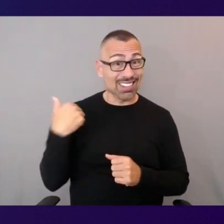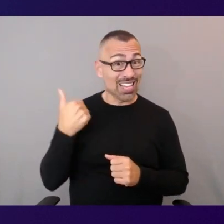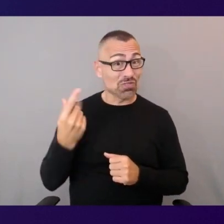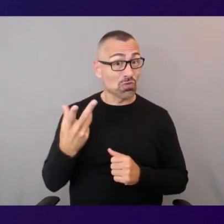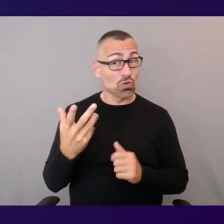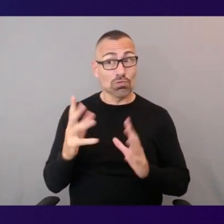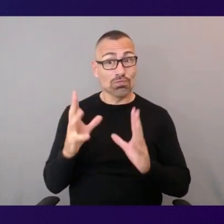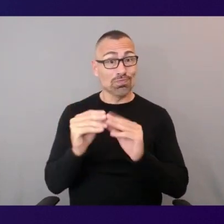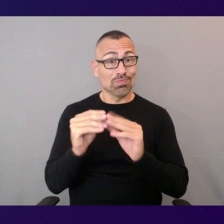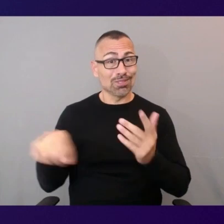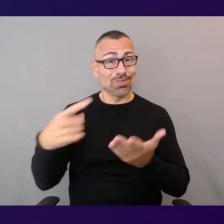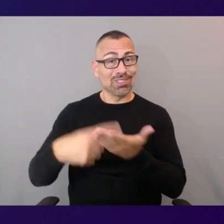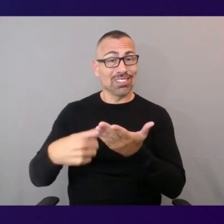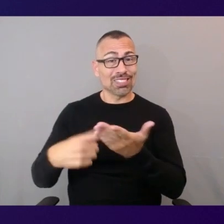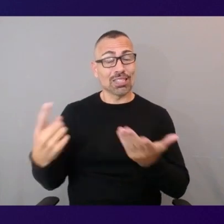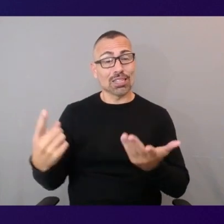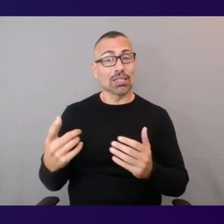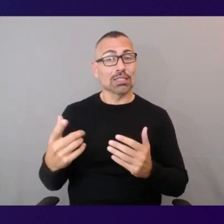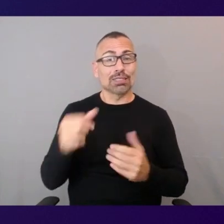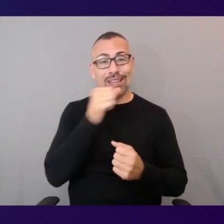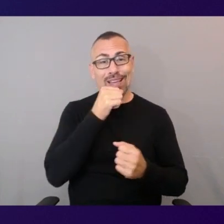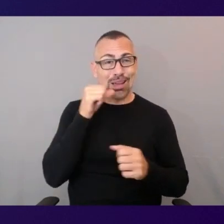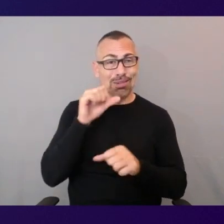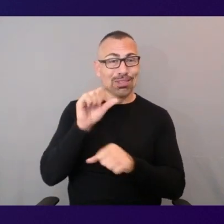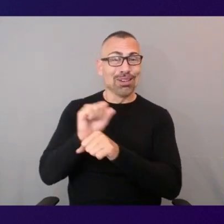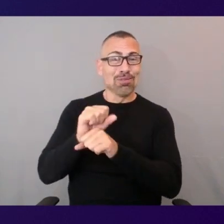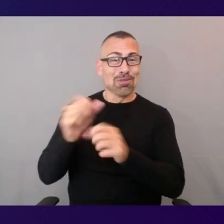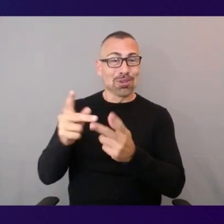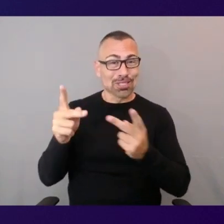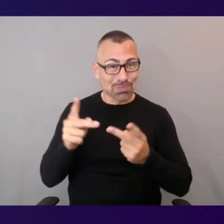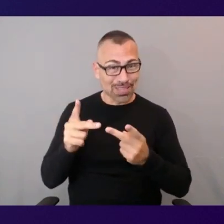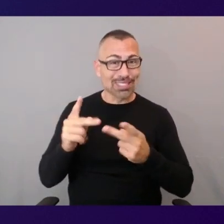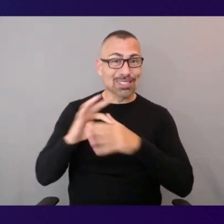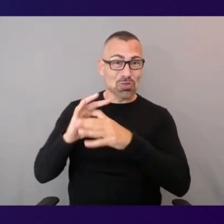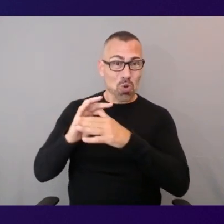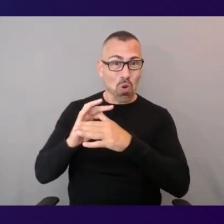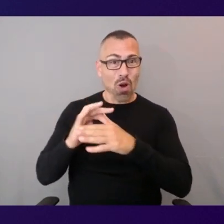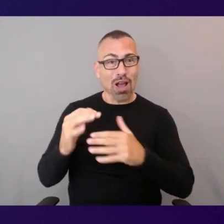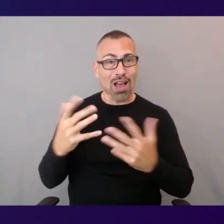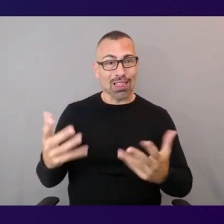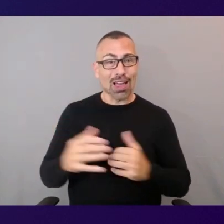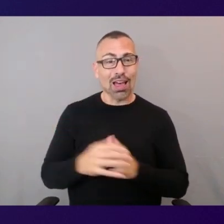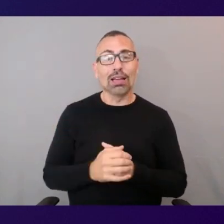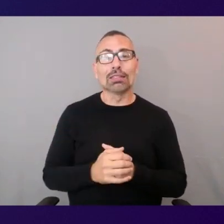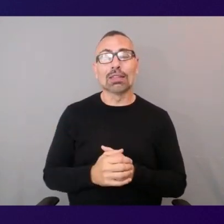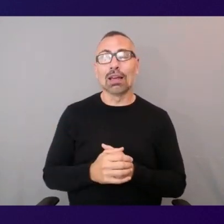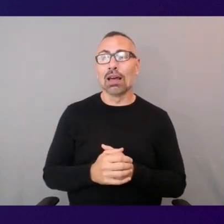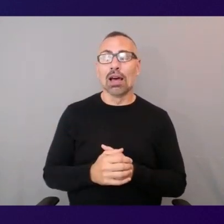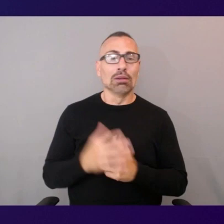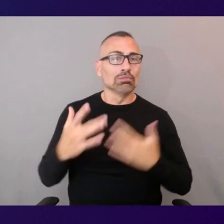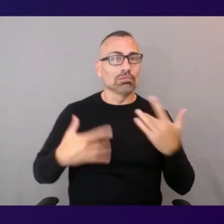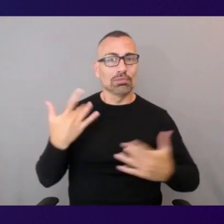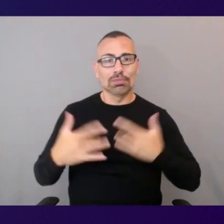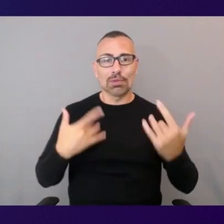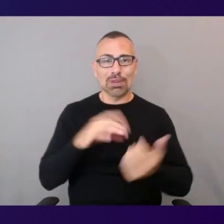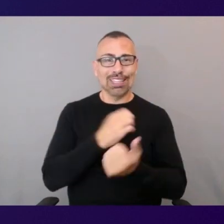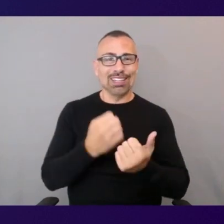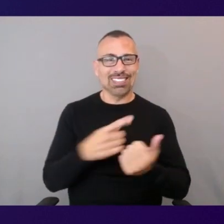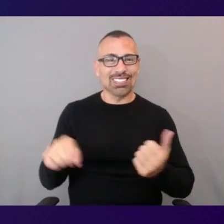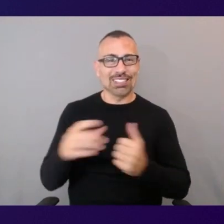about Amazon Workspace's core a good bit over the last couple of sessions. So I'm super excited about the energy that we're getting behind this. Who did you pay for